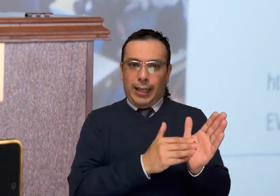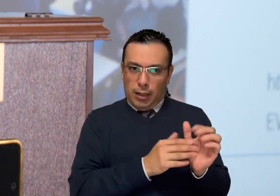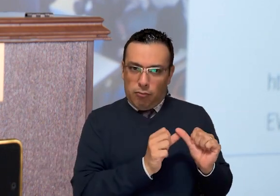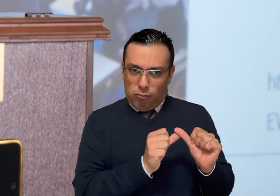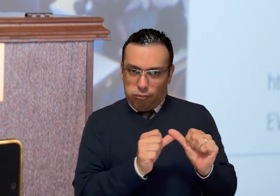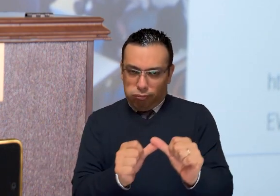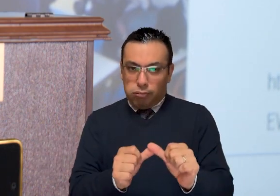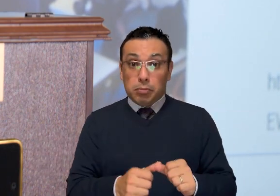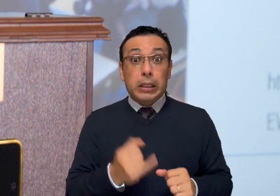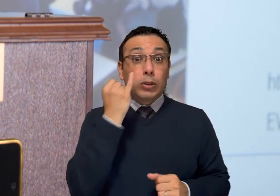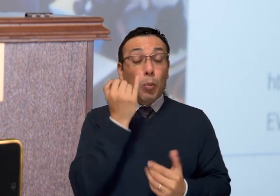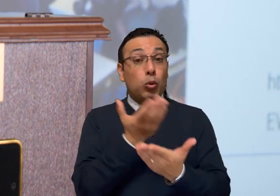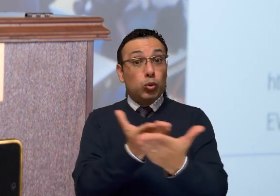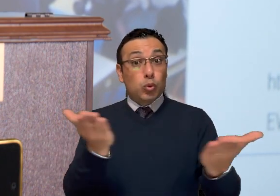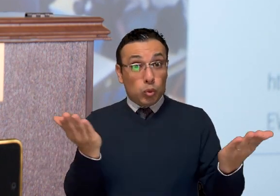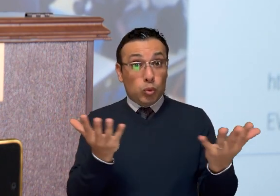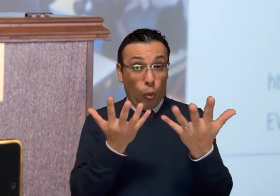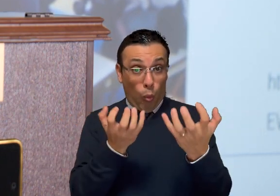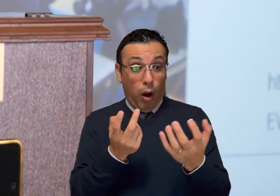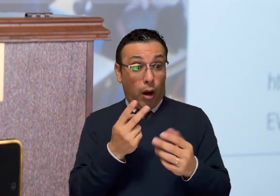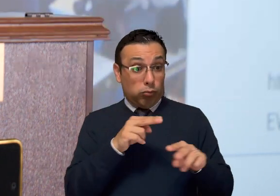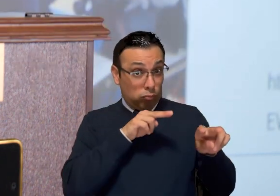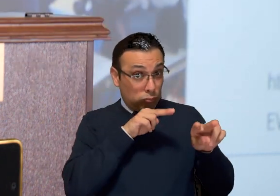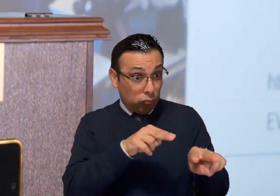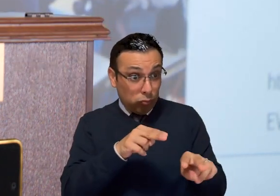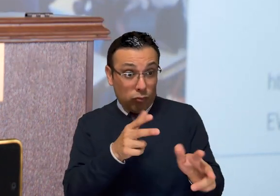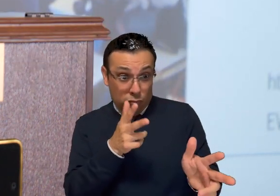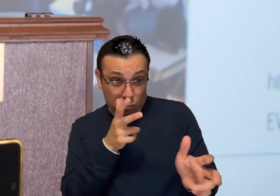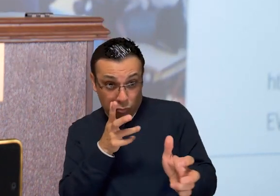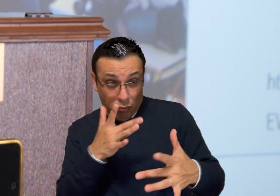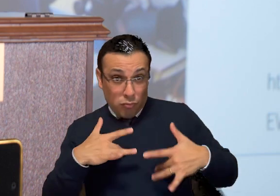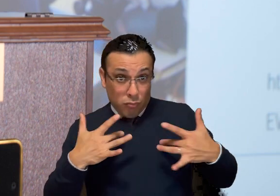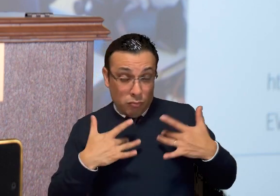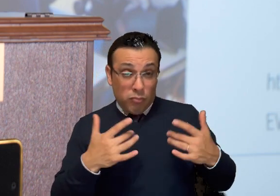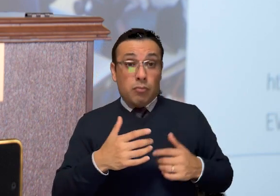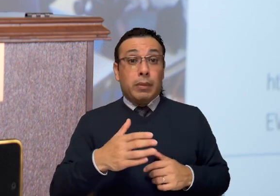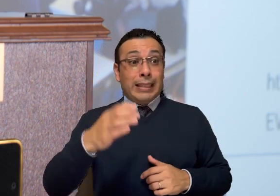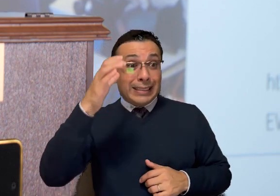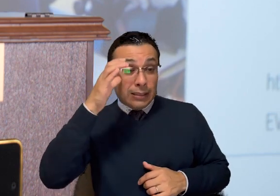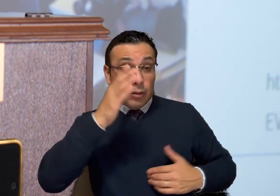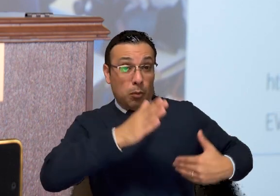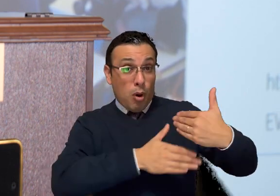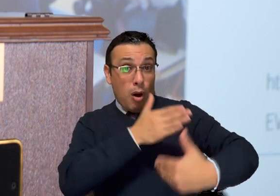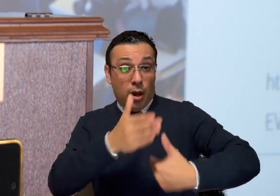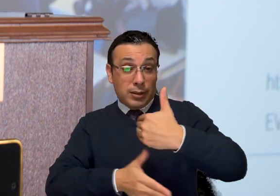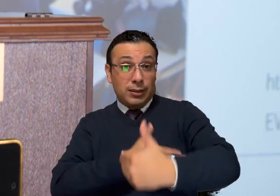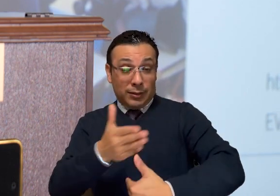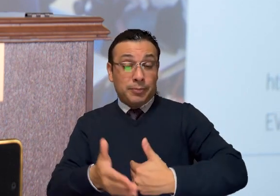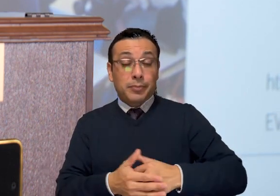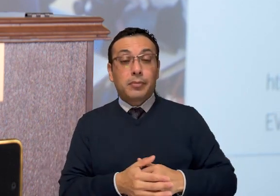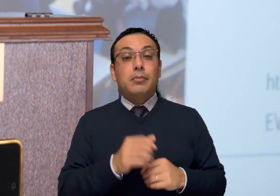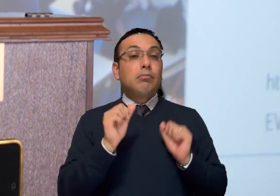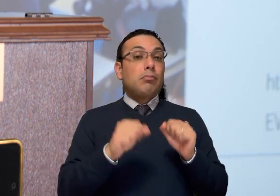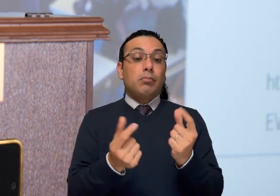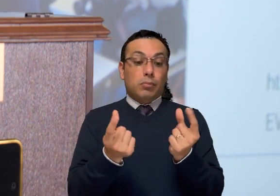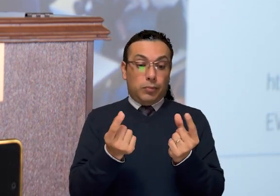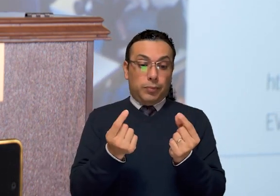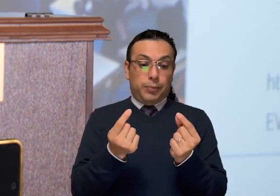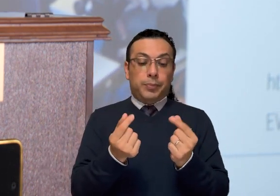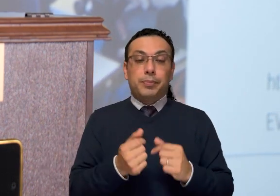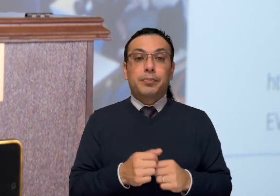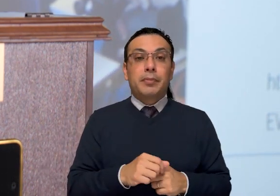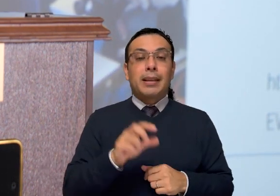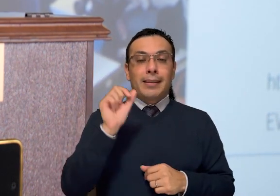the proceedings of the Article 7 process, you can subscribe to the service